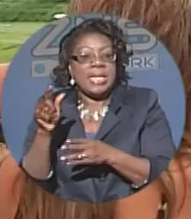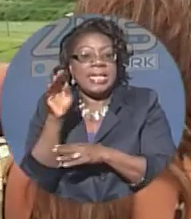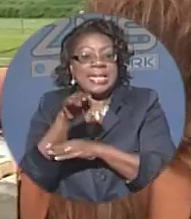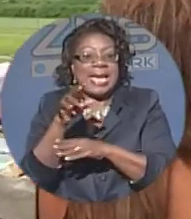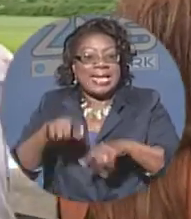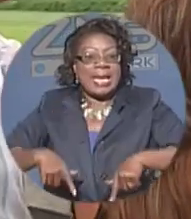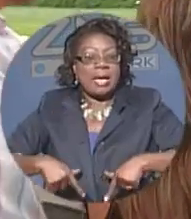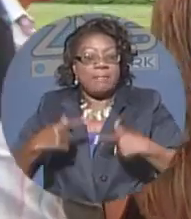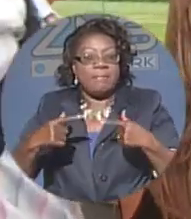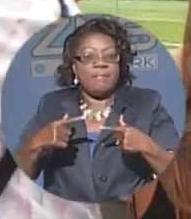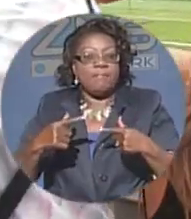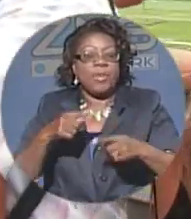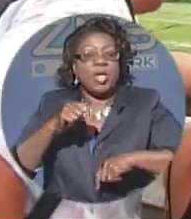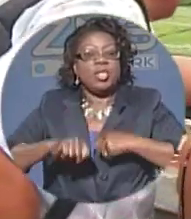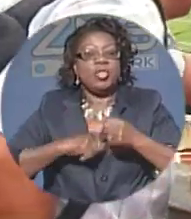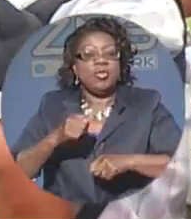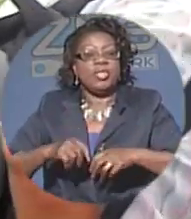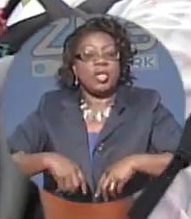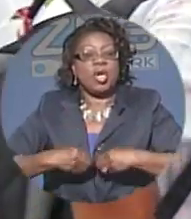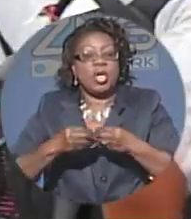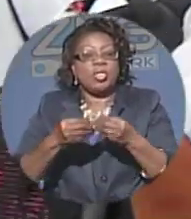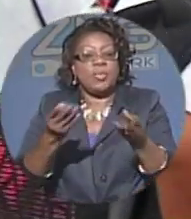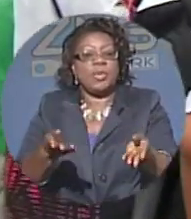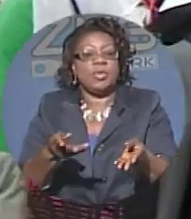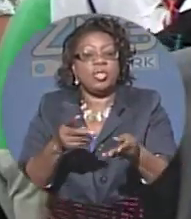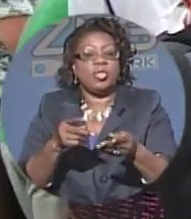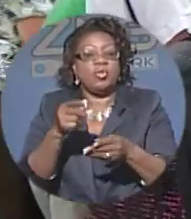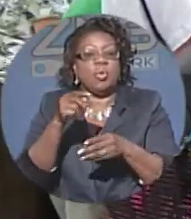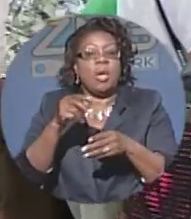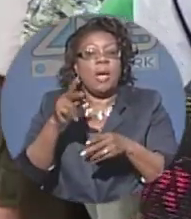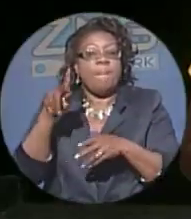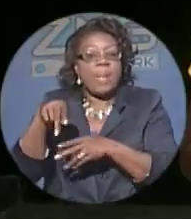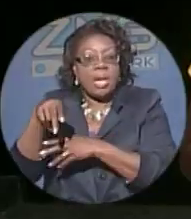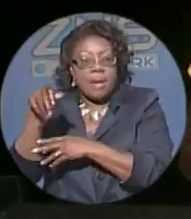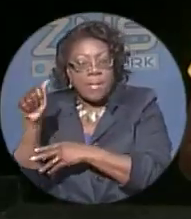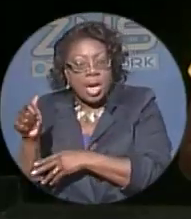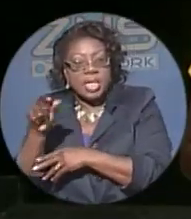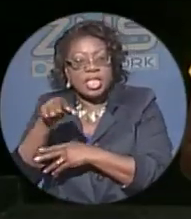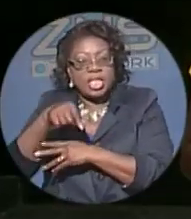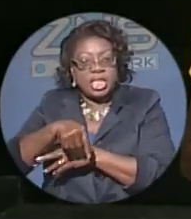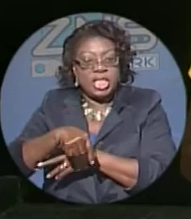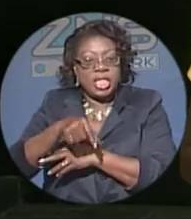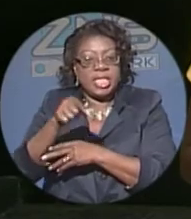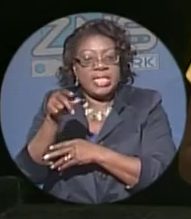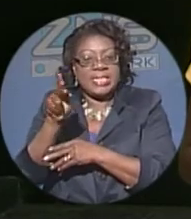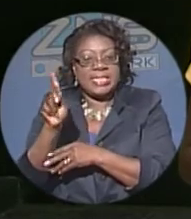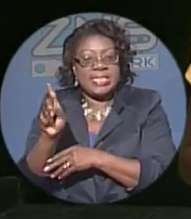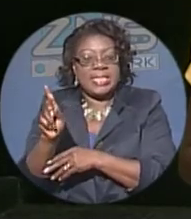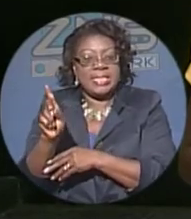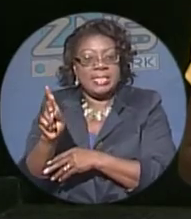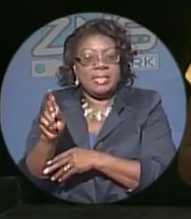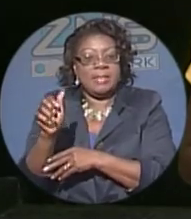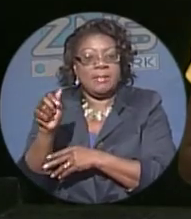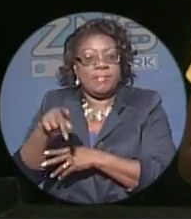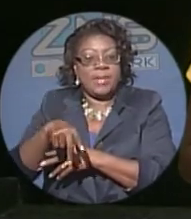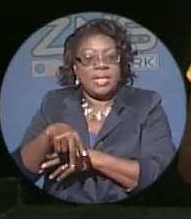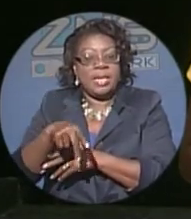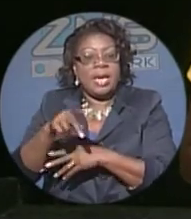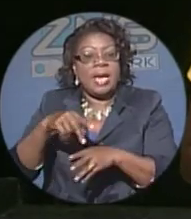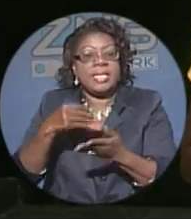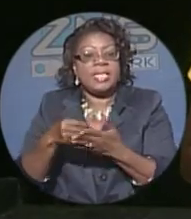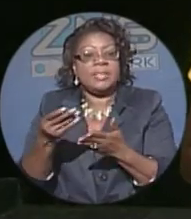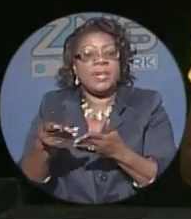nightlife. Tourism contributes to Panama's GDP, and on an annual basis, they spend at least $20 million to